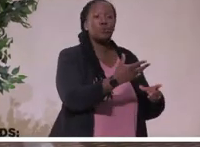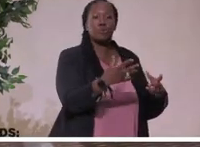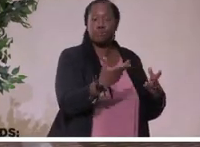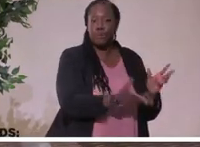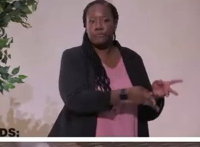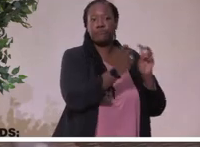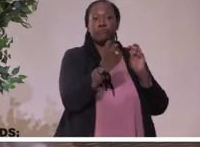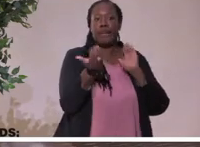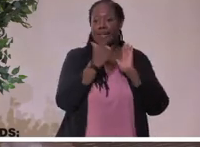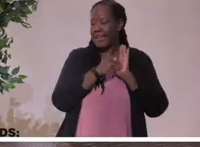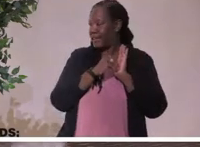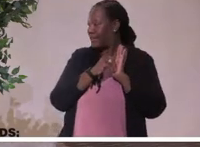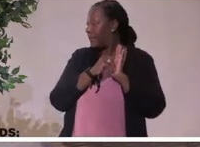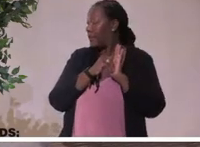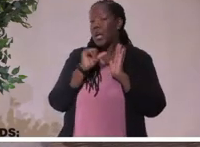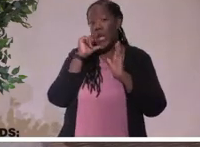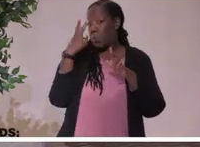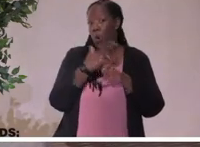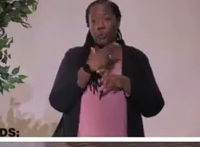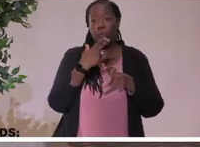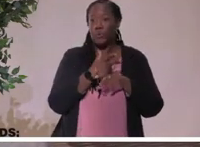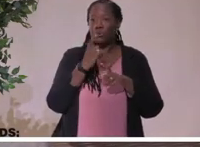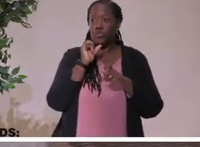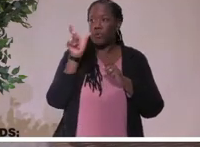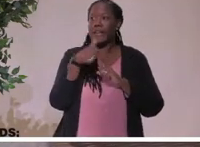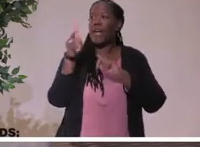it won't be used for new feather to.